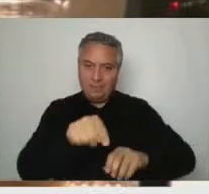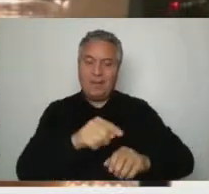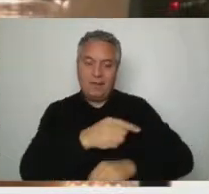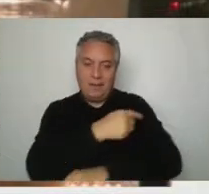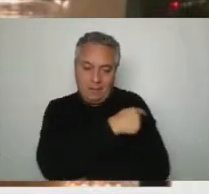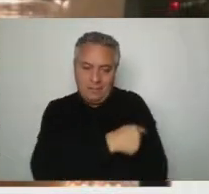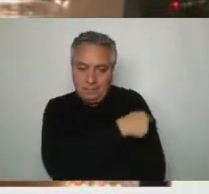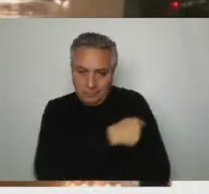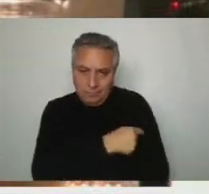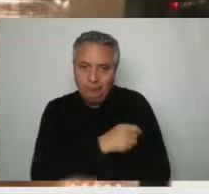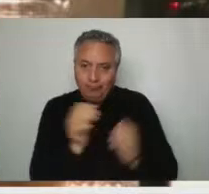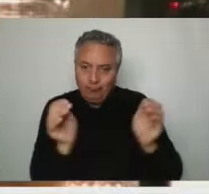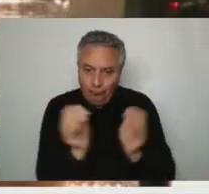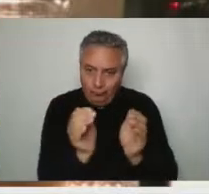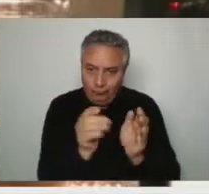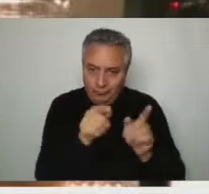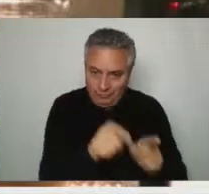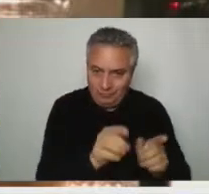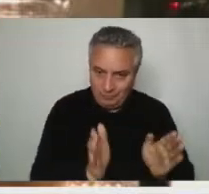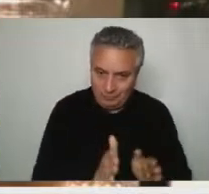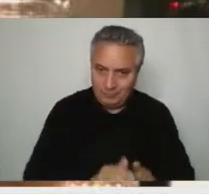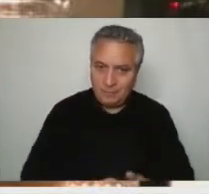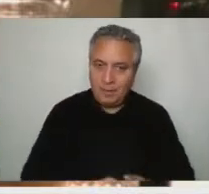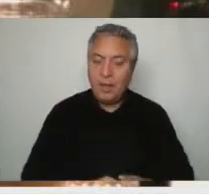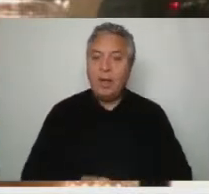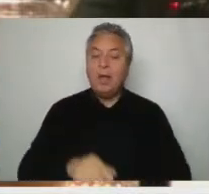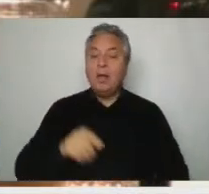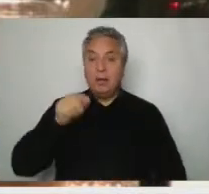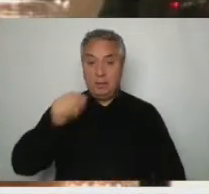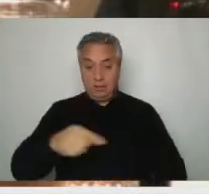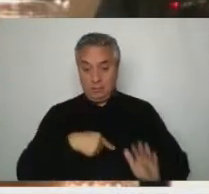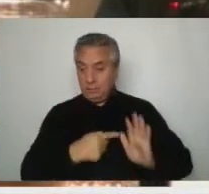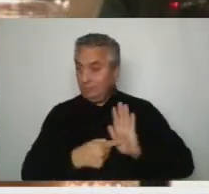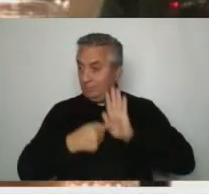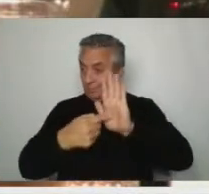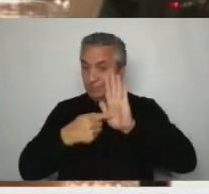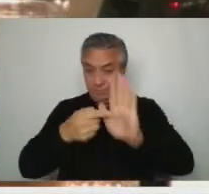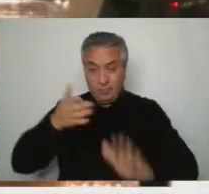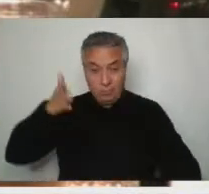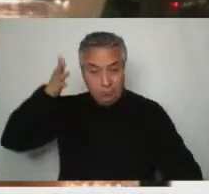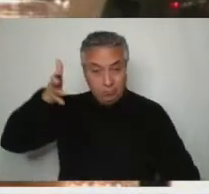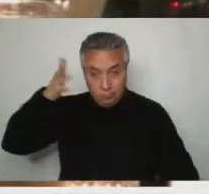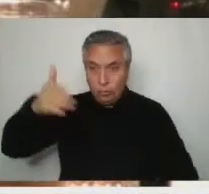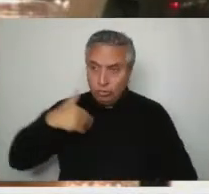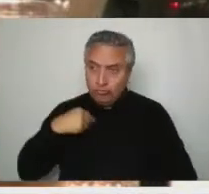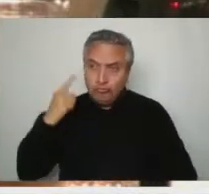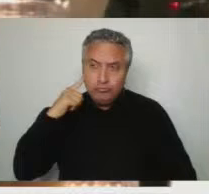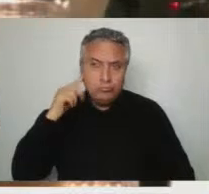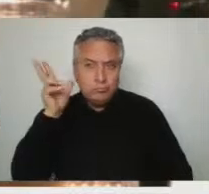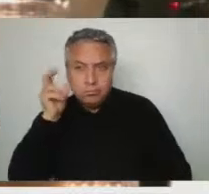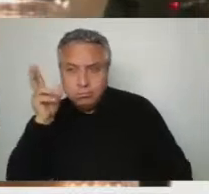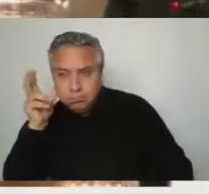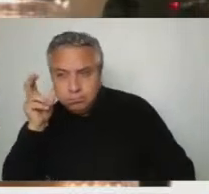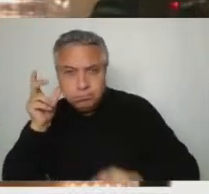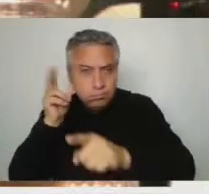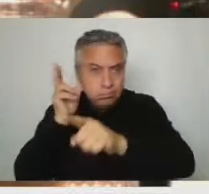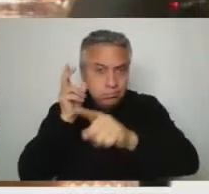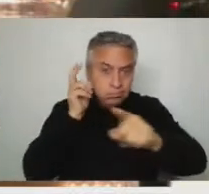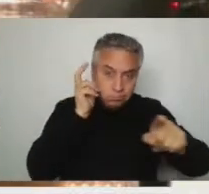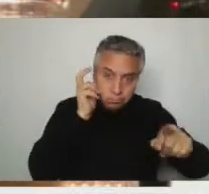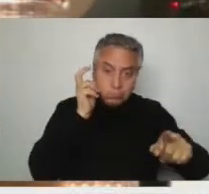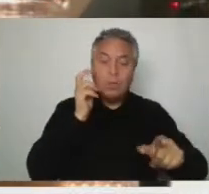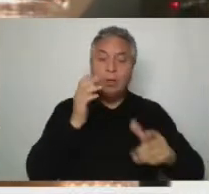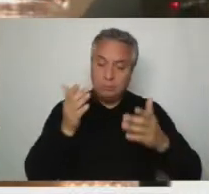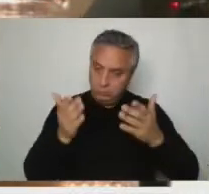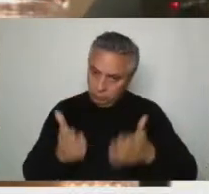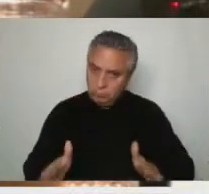especially having in mind the territory. From the presentations I've heard in